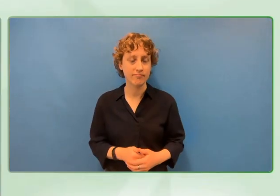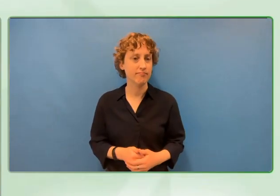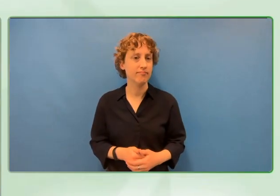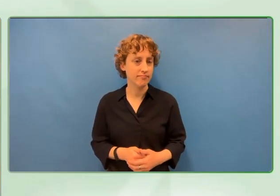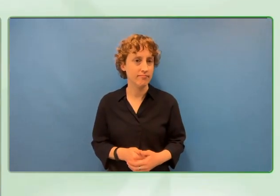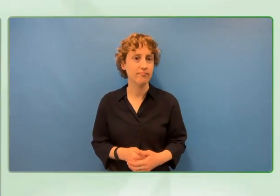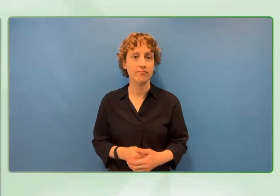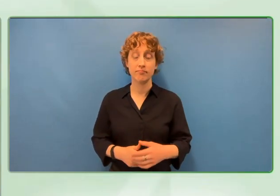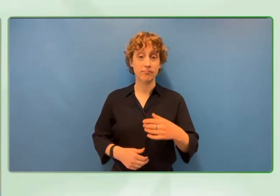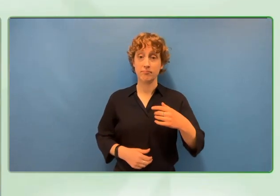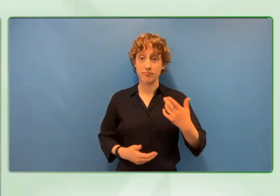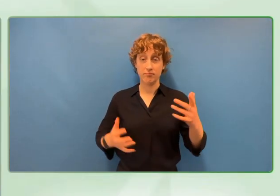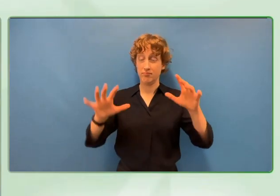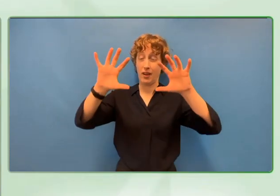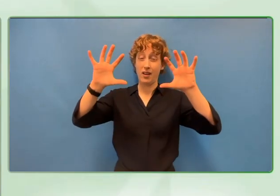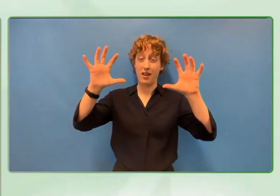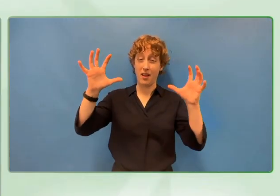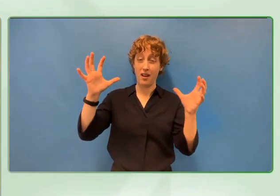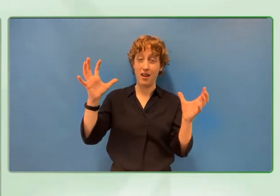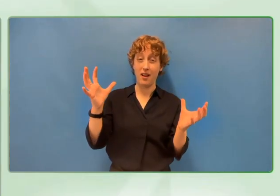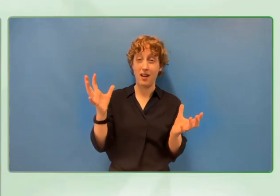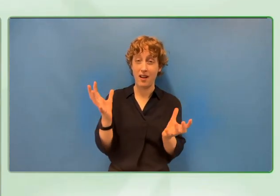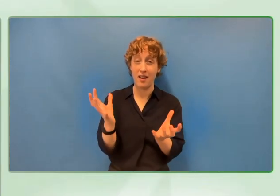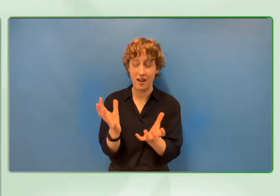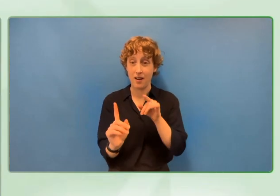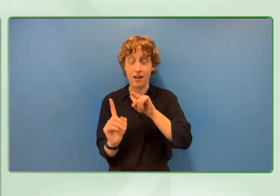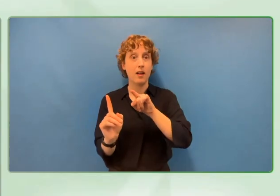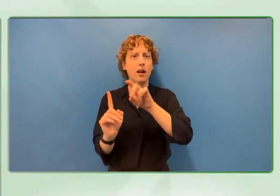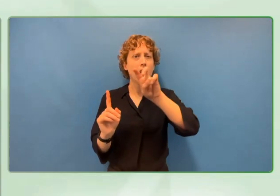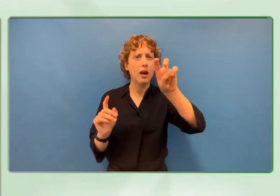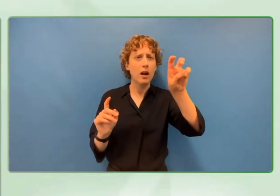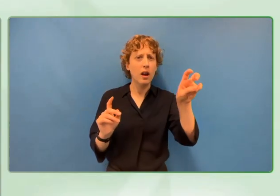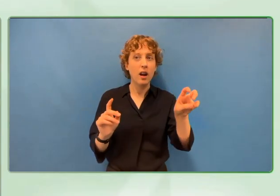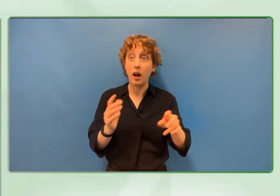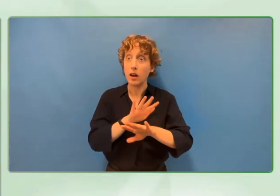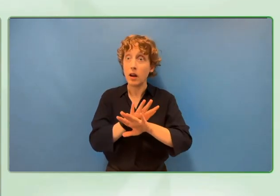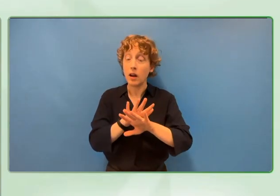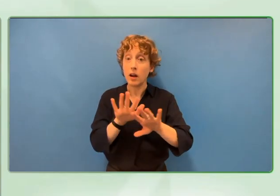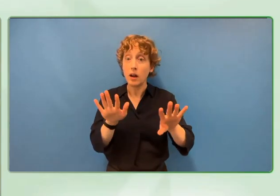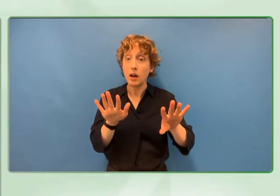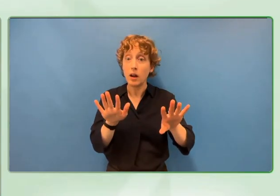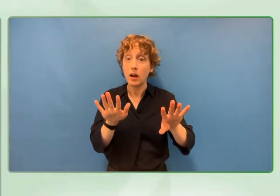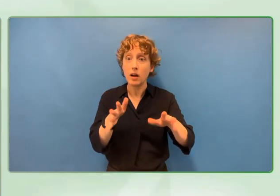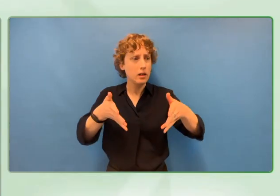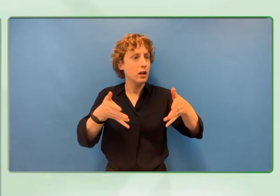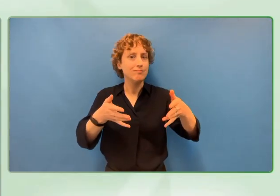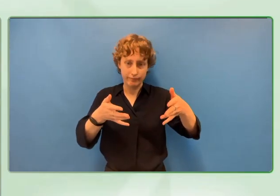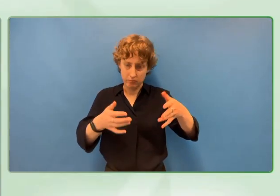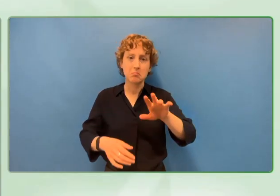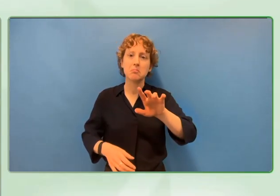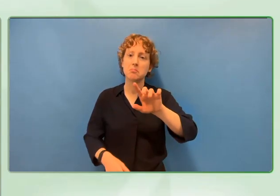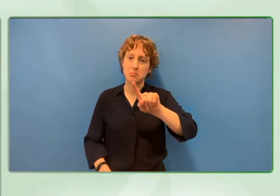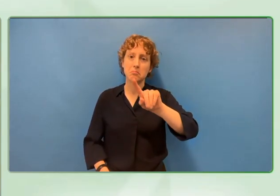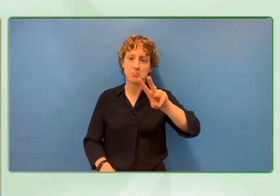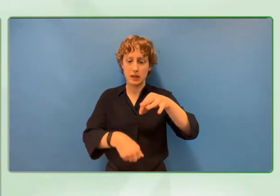is fantastic. It's now time for, is that how long we've got left? We have 13 and a half minutes, folks. So I'm trying to